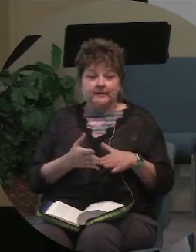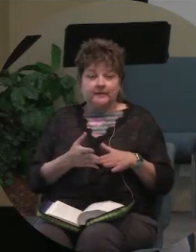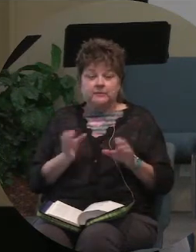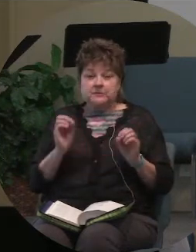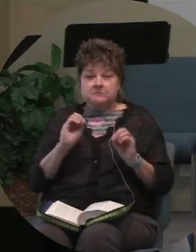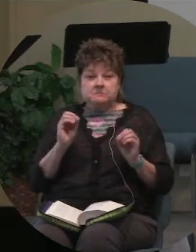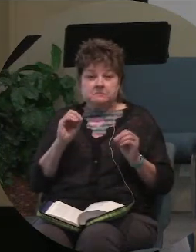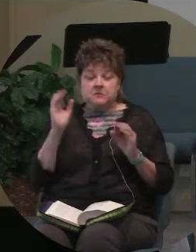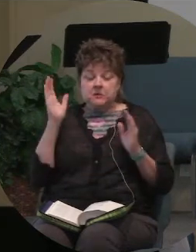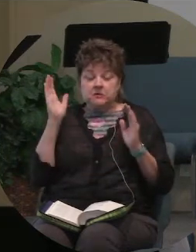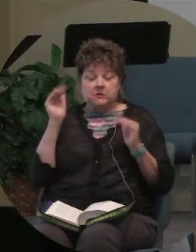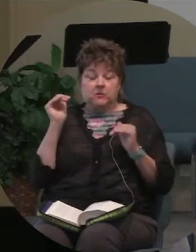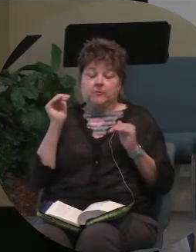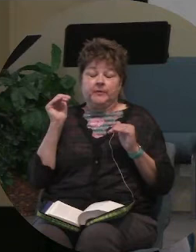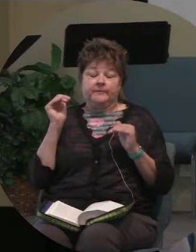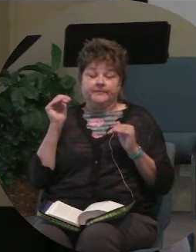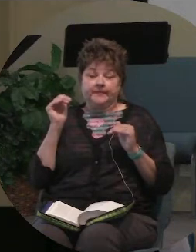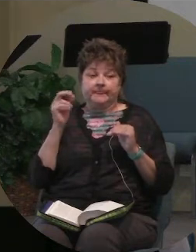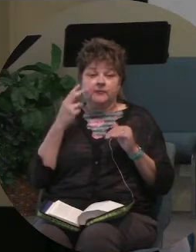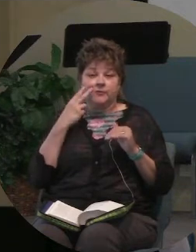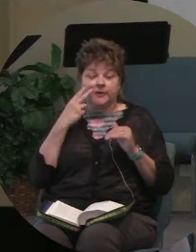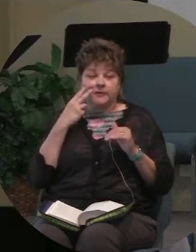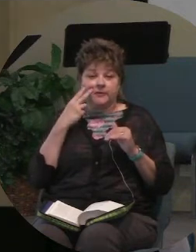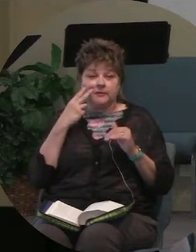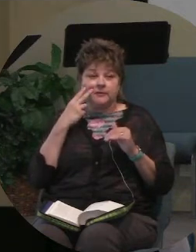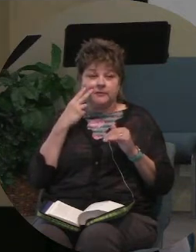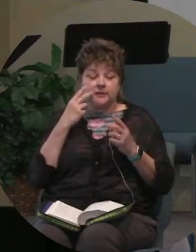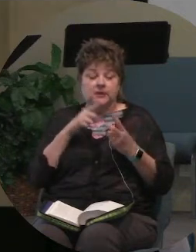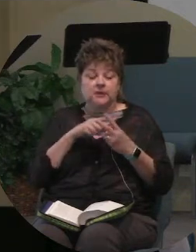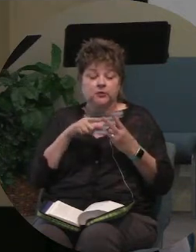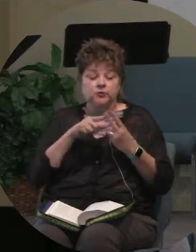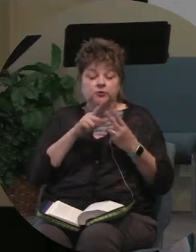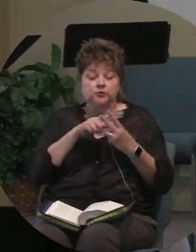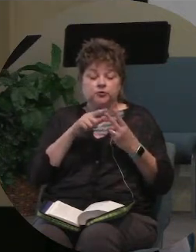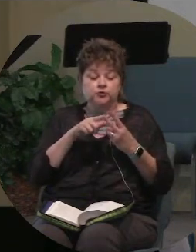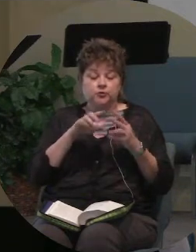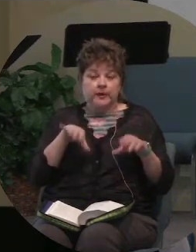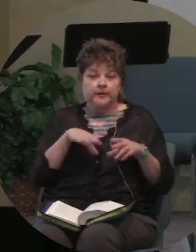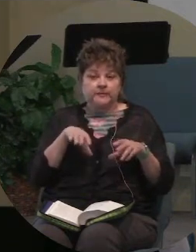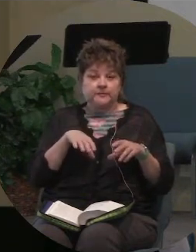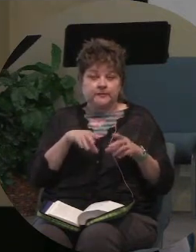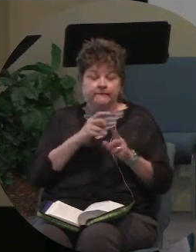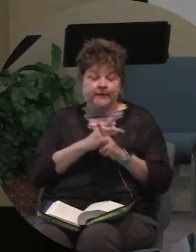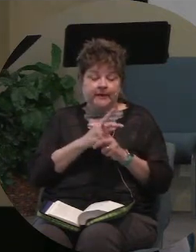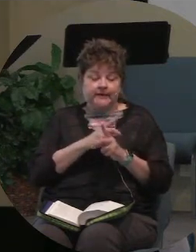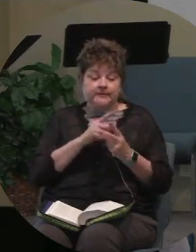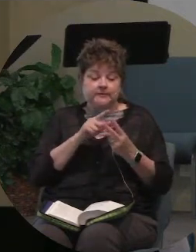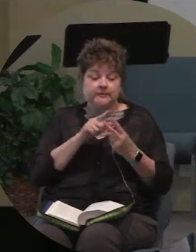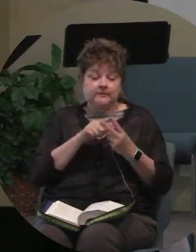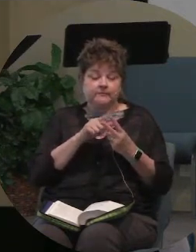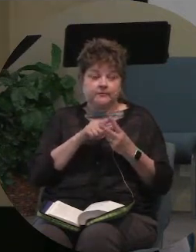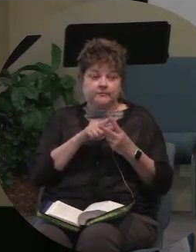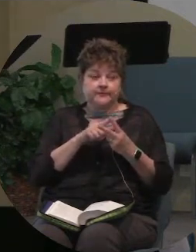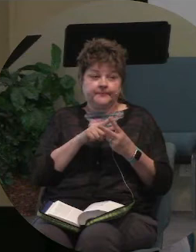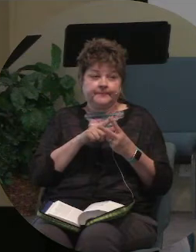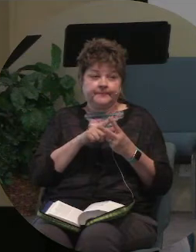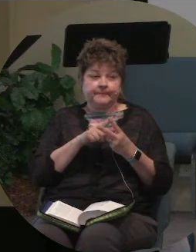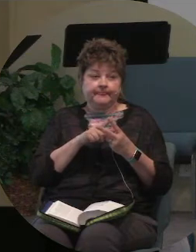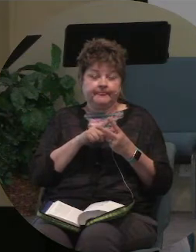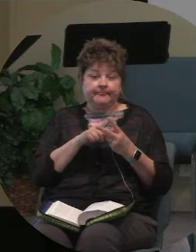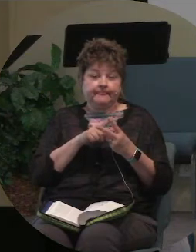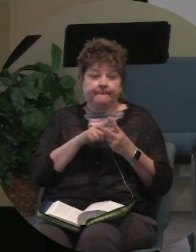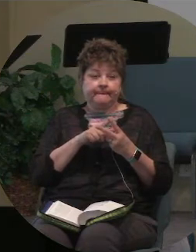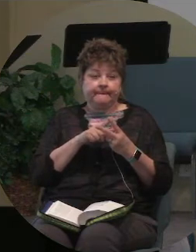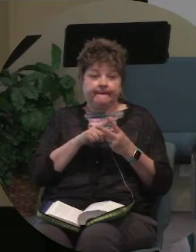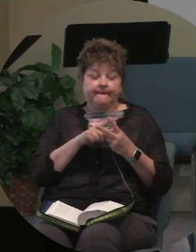hope. And so we see two acts of kindness in this. The first one is